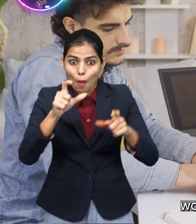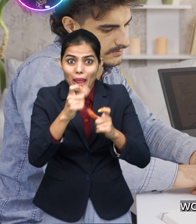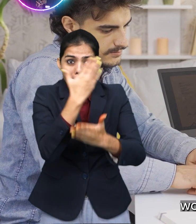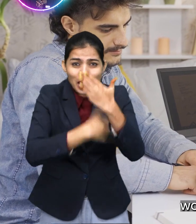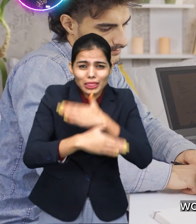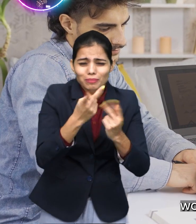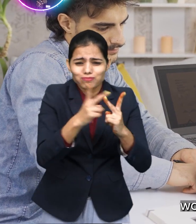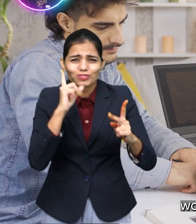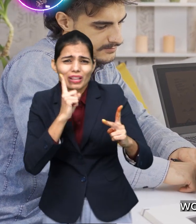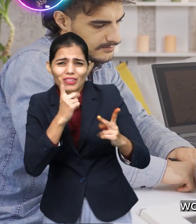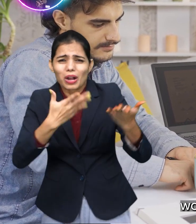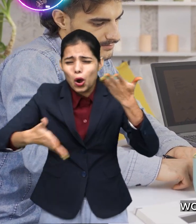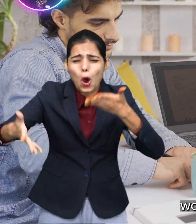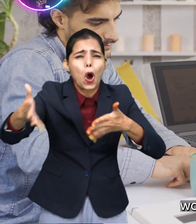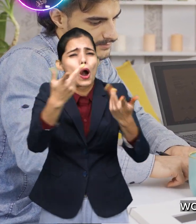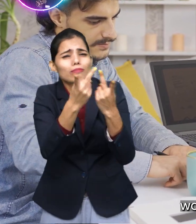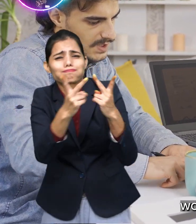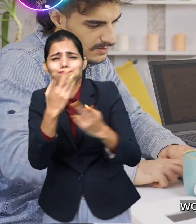activities.